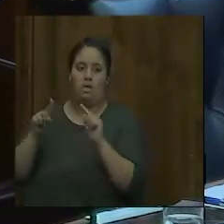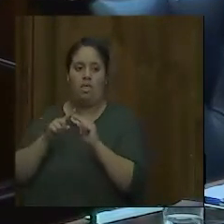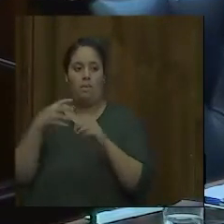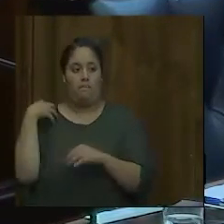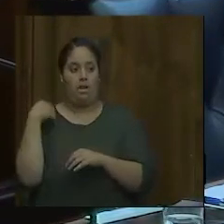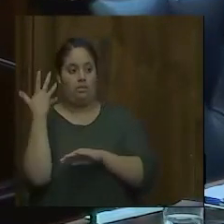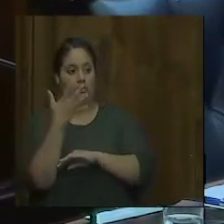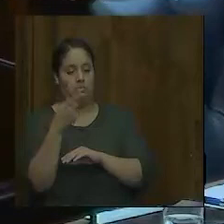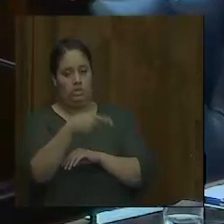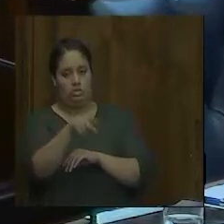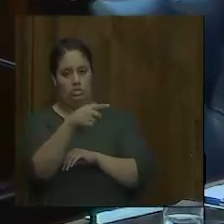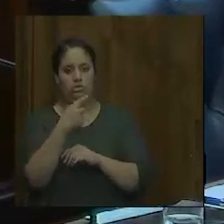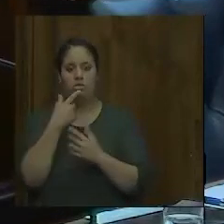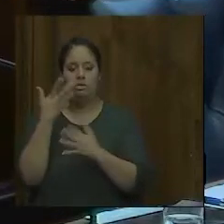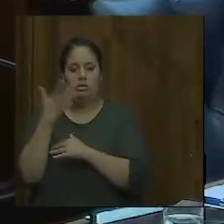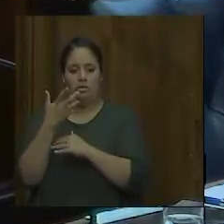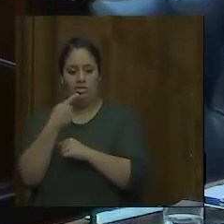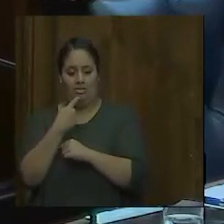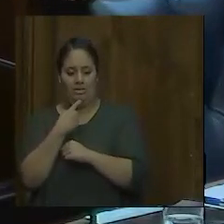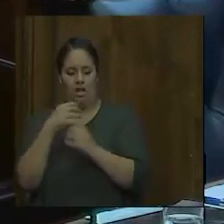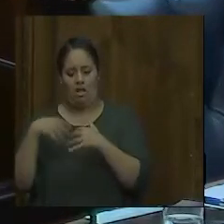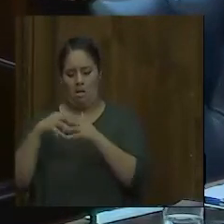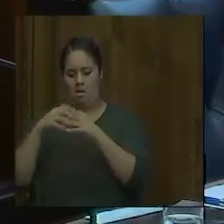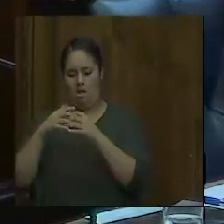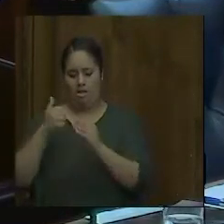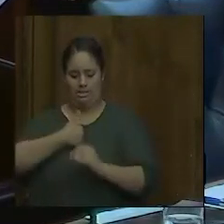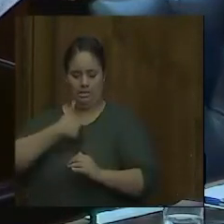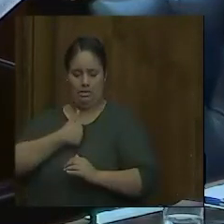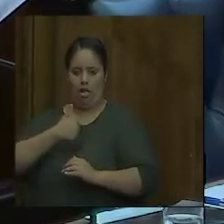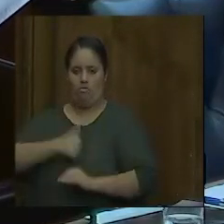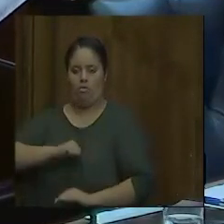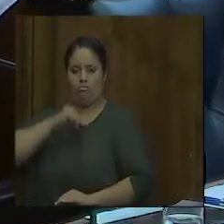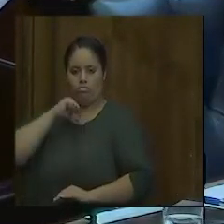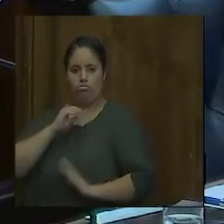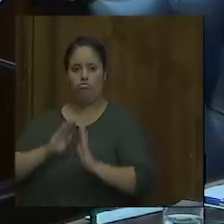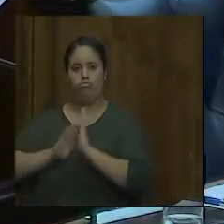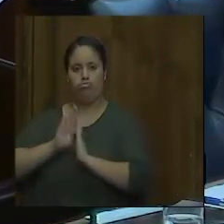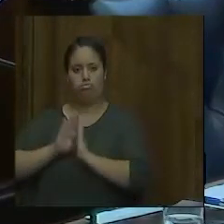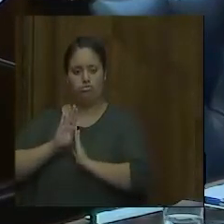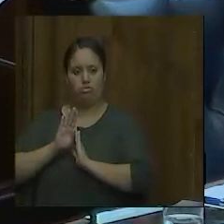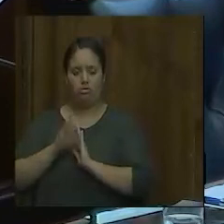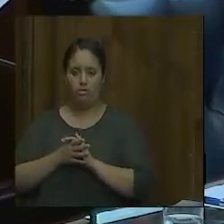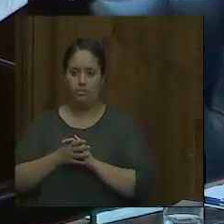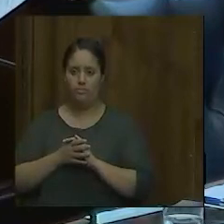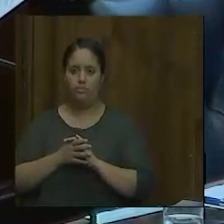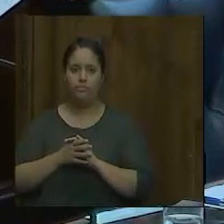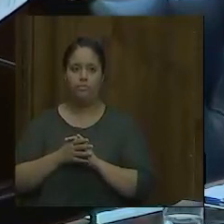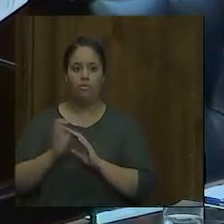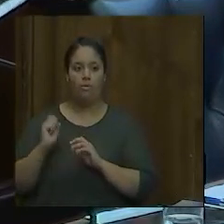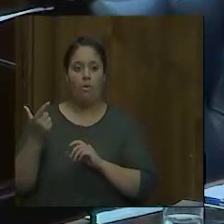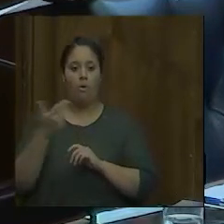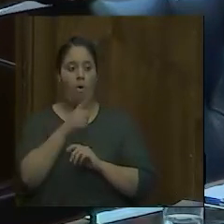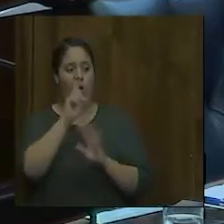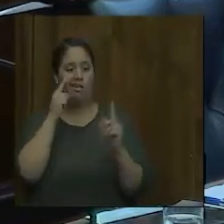Minister speaks of building self-esteem of youth. With all